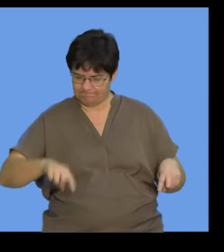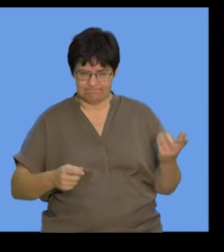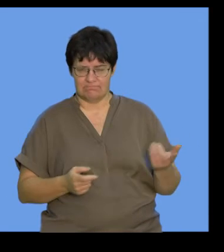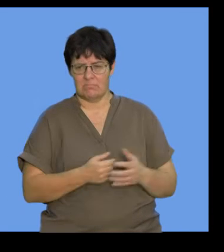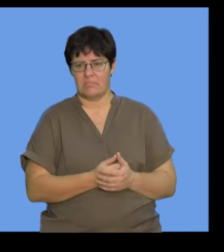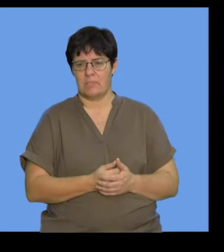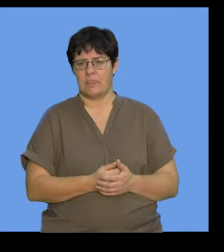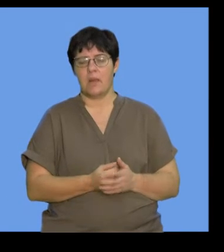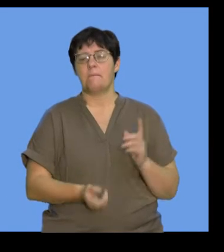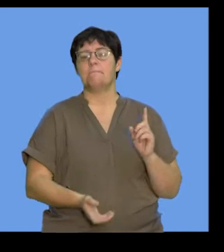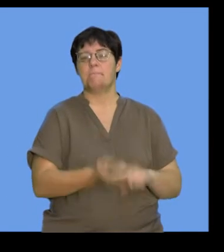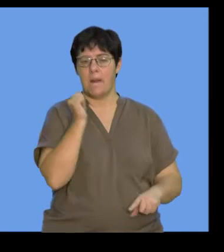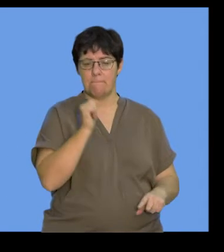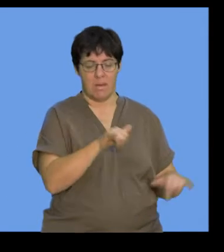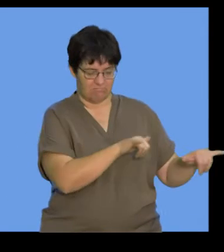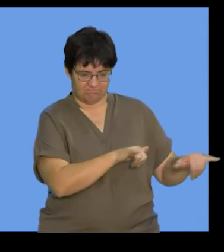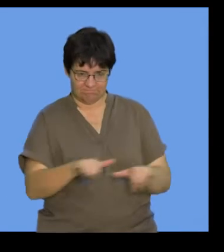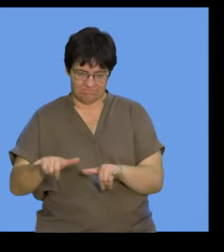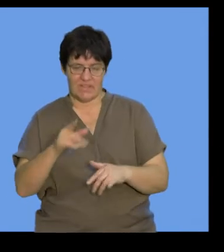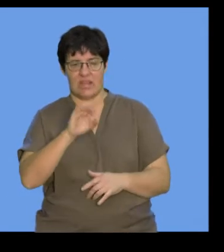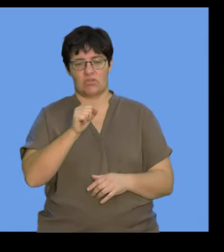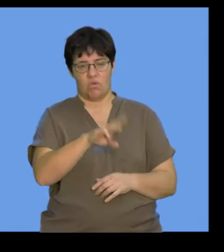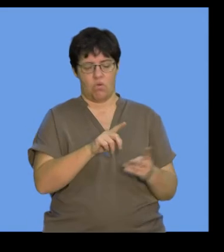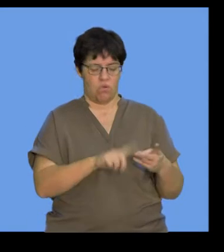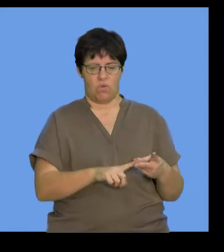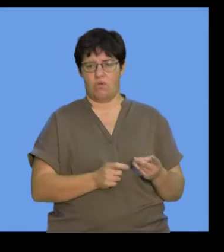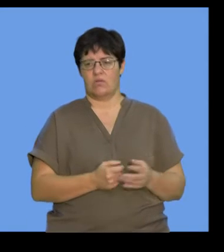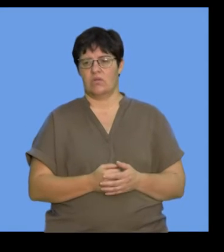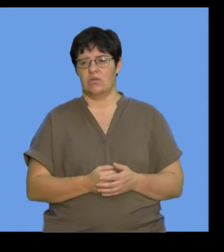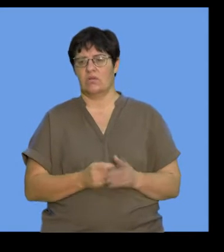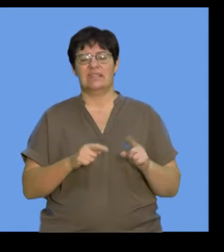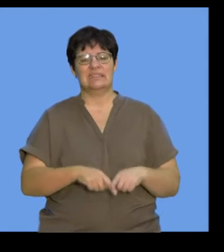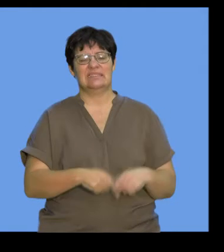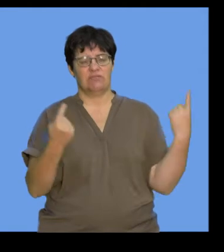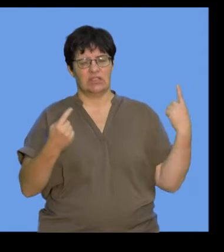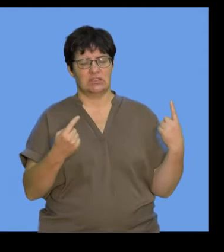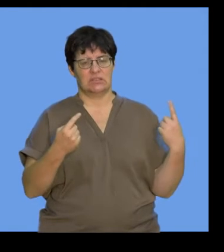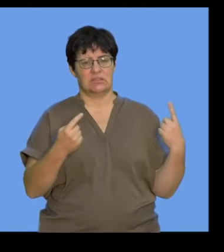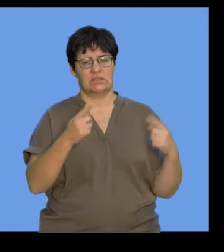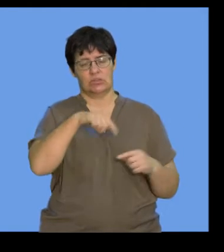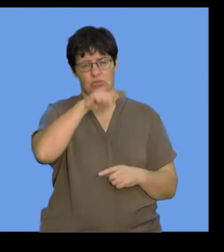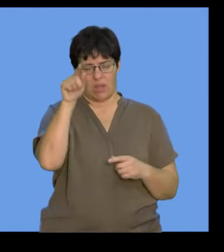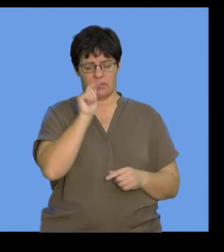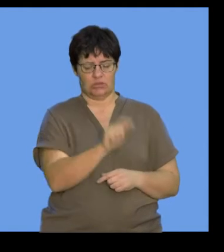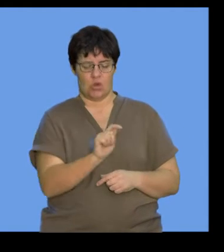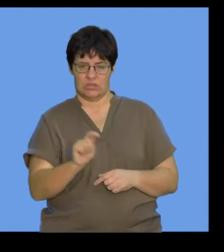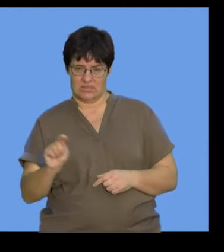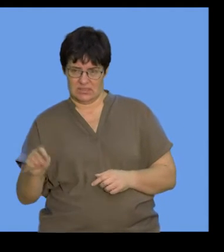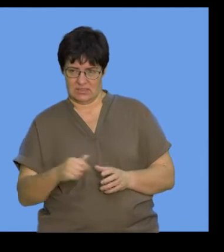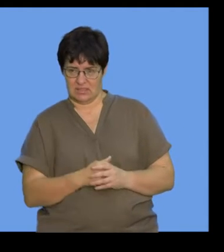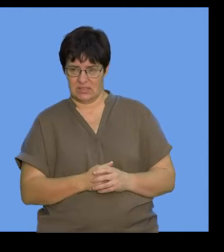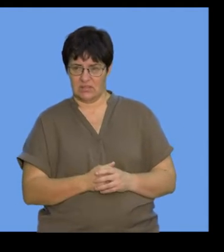It's finding a common factor. They normally call it a difference of squares, which is dots. They normally use the